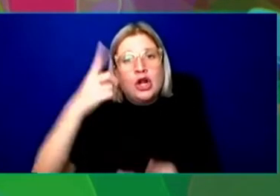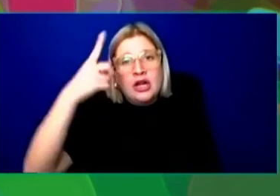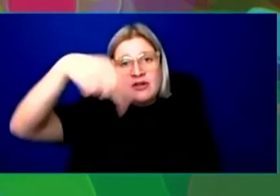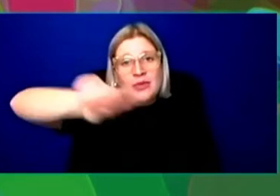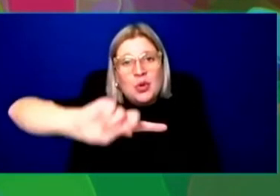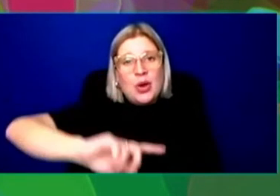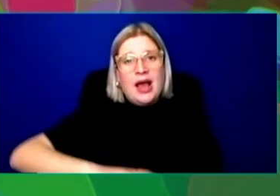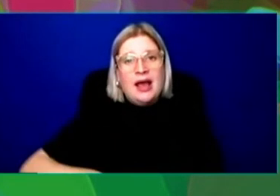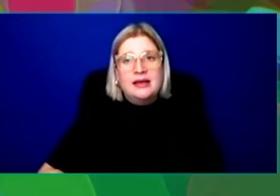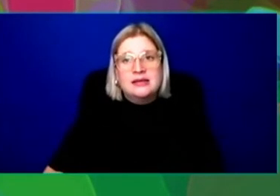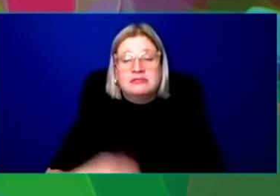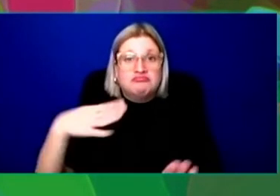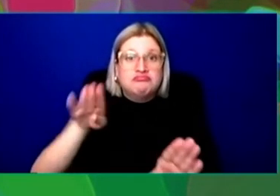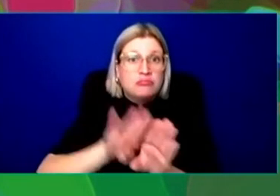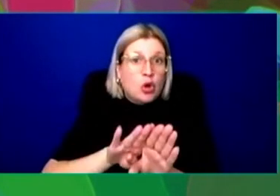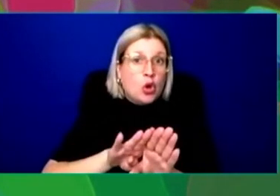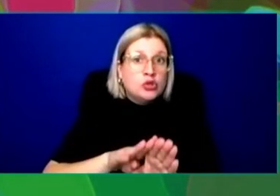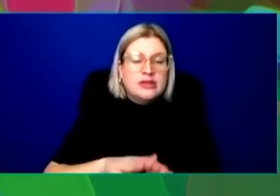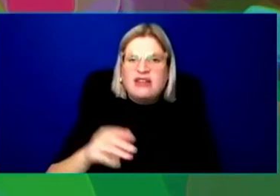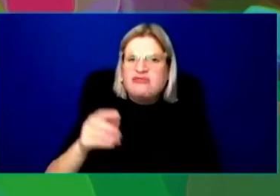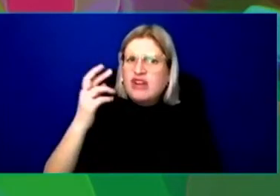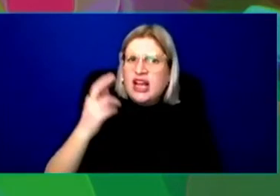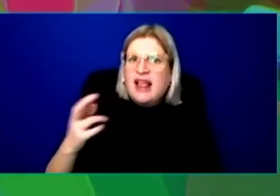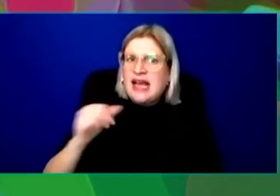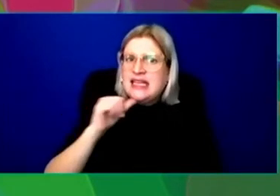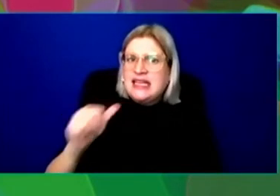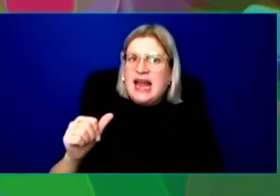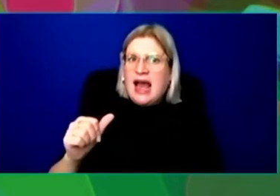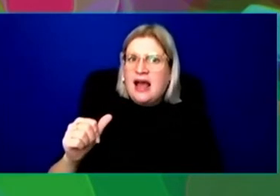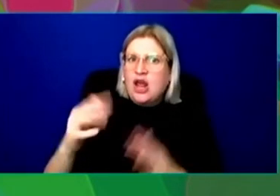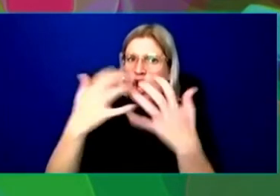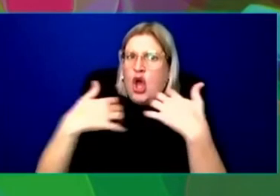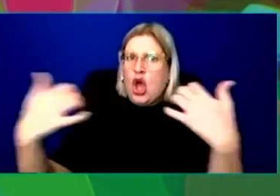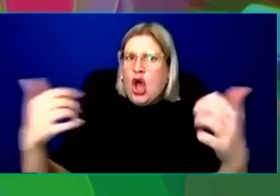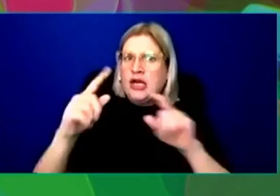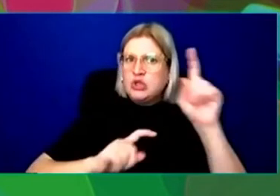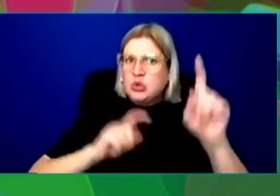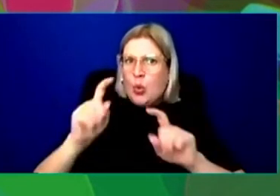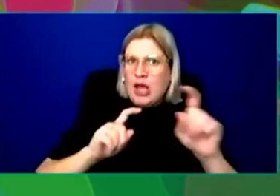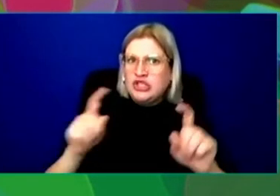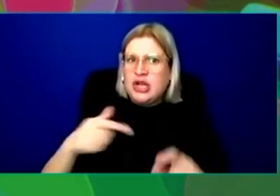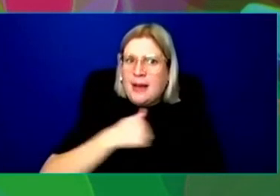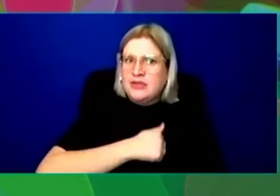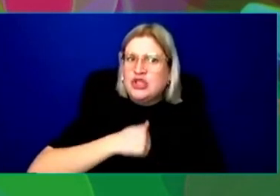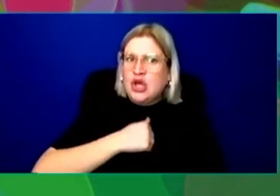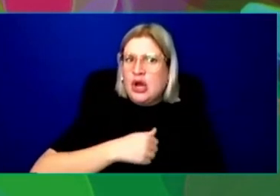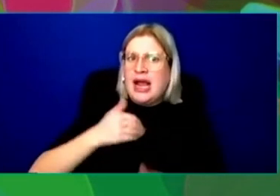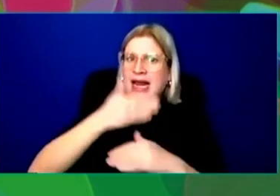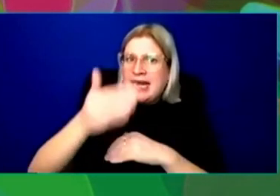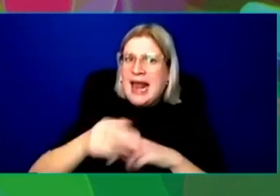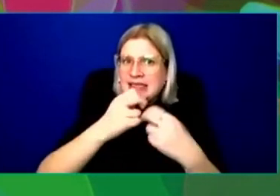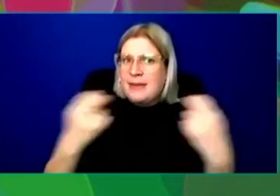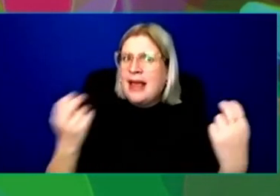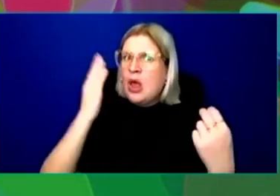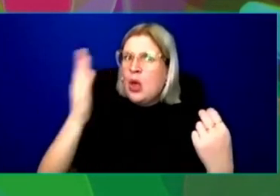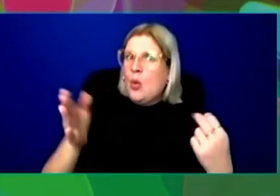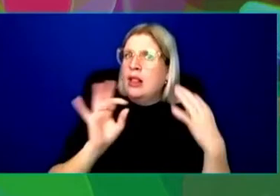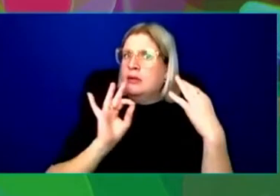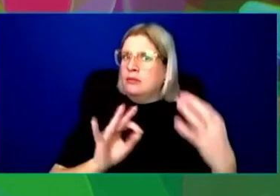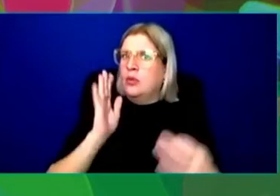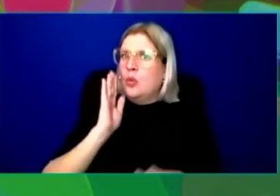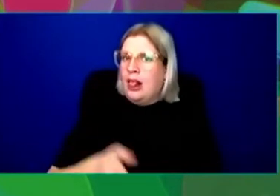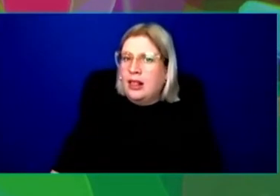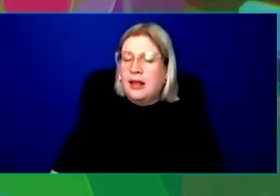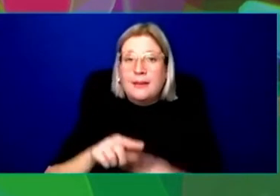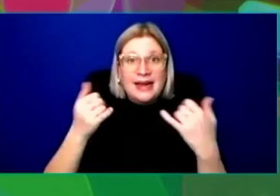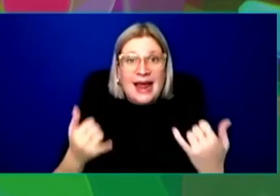I realize I did not even go to audience questions. I am selfish. I apologize, y'all. I promise I'm gonna get it right for the next panel. But as we close,